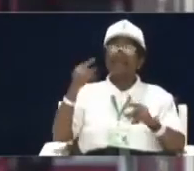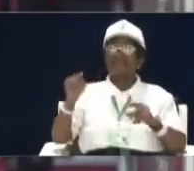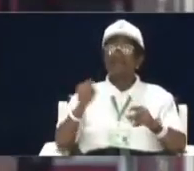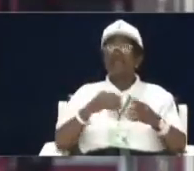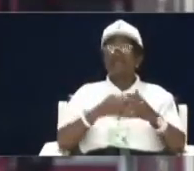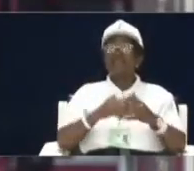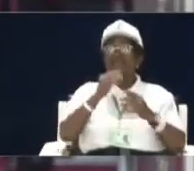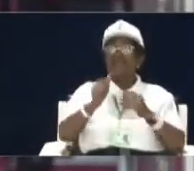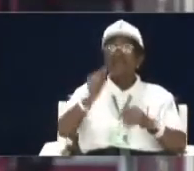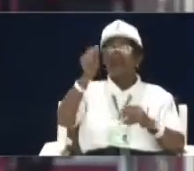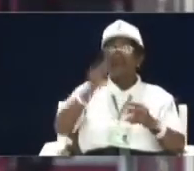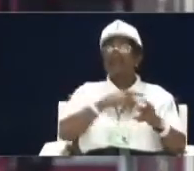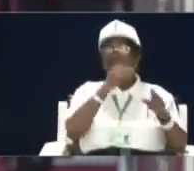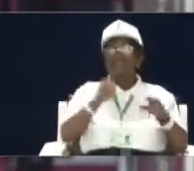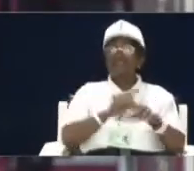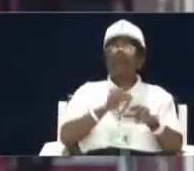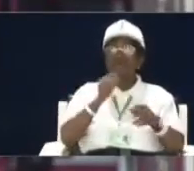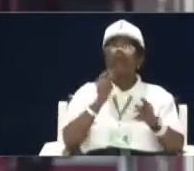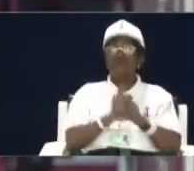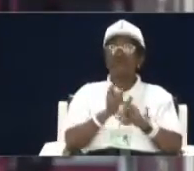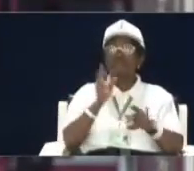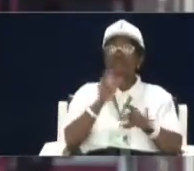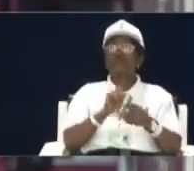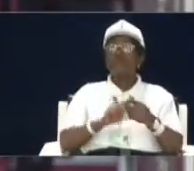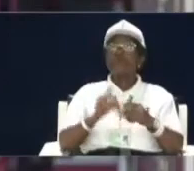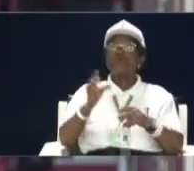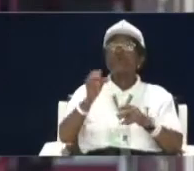over small land.